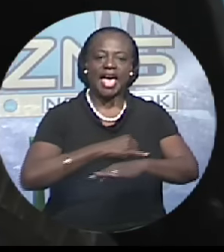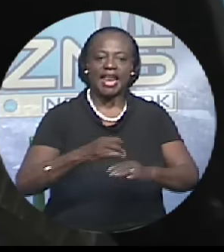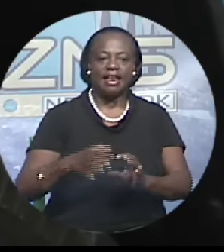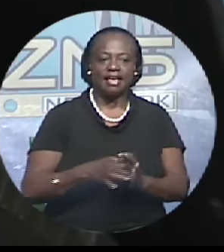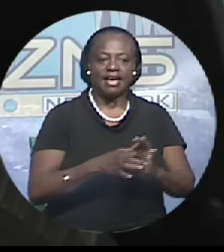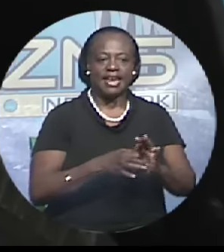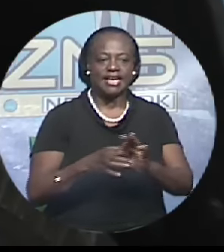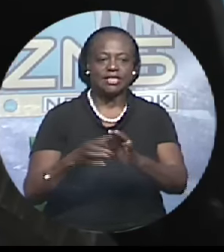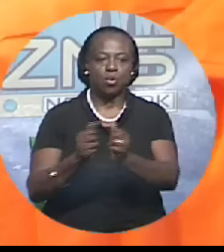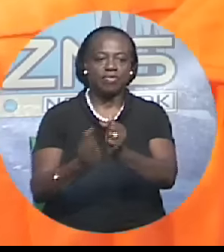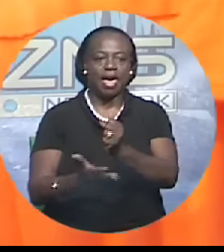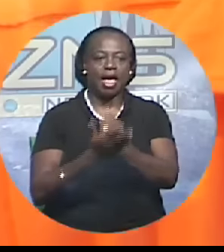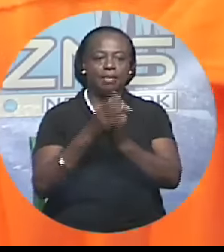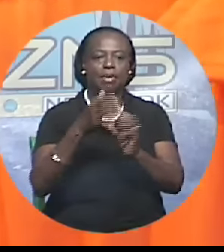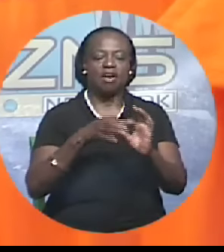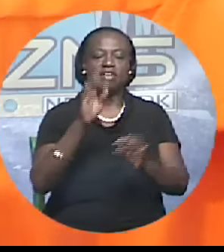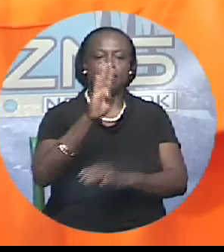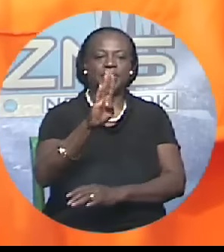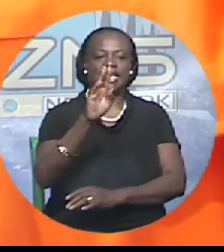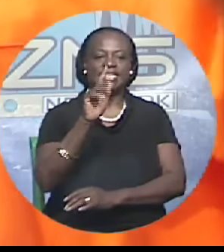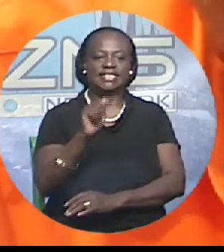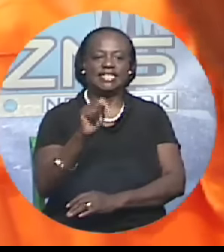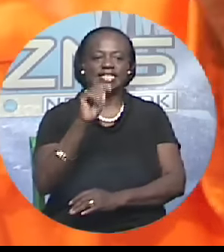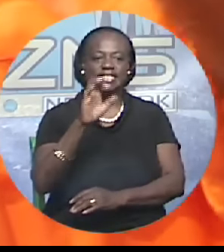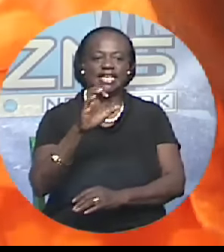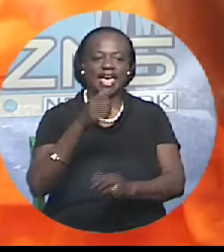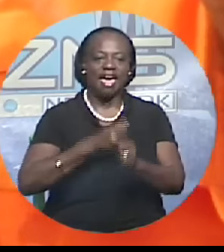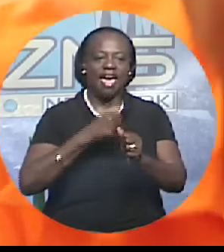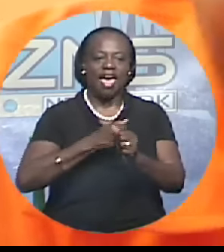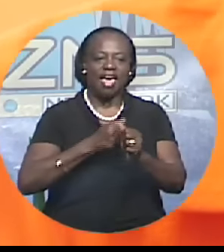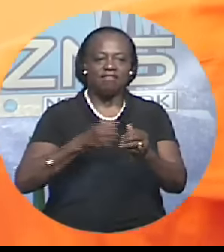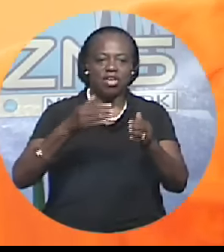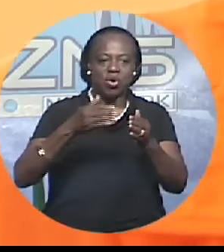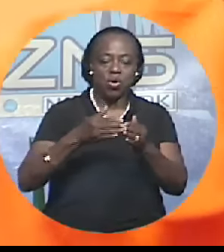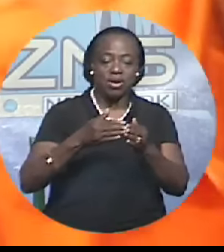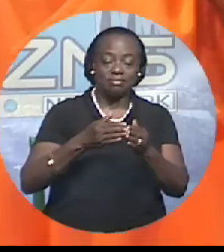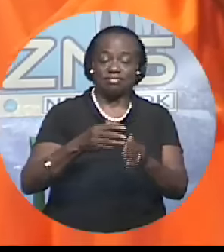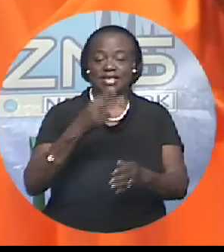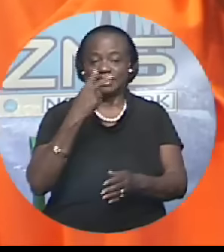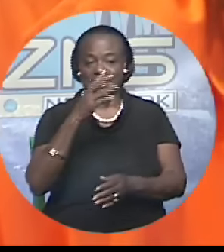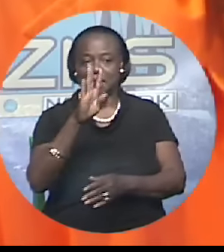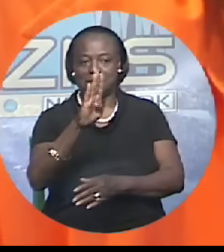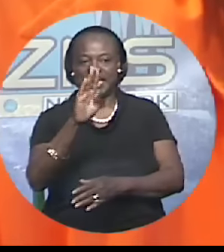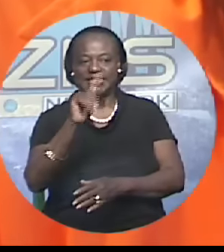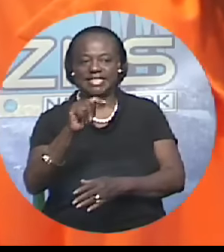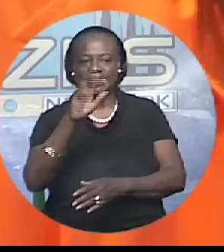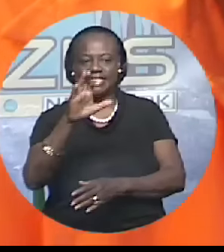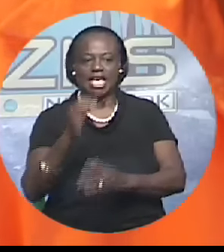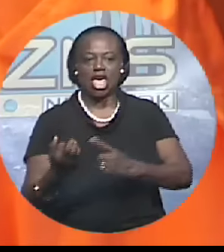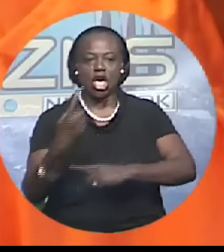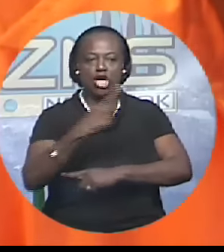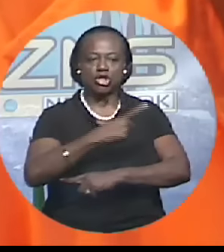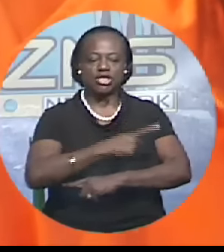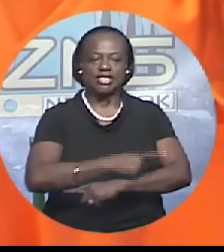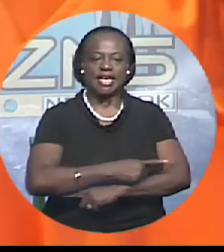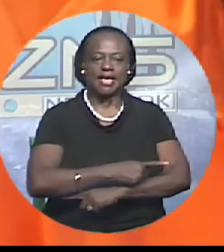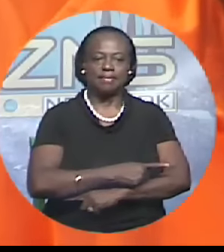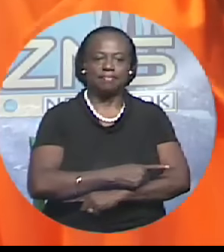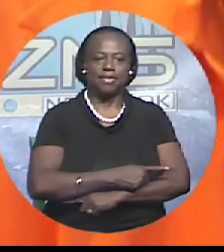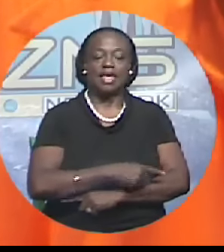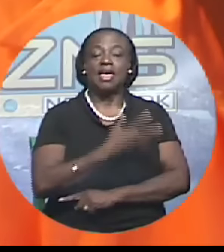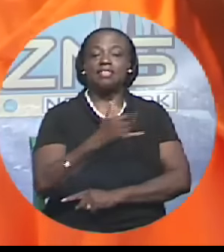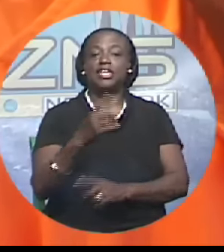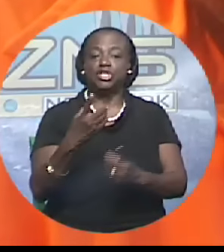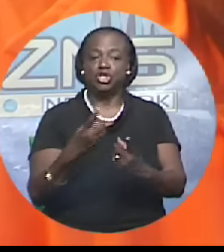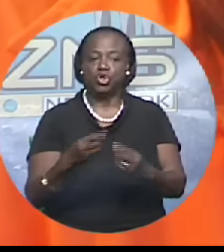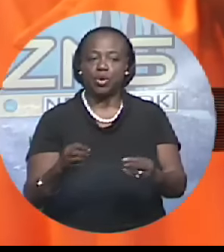of BTC. Every corner I turn, I see BTC something, BTC today. BTC is overall doing what it's supposed